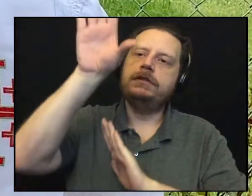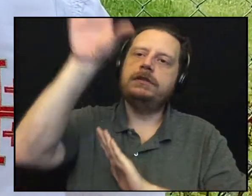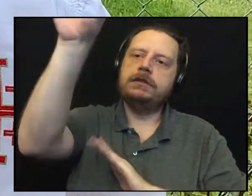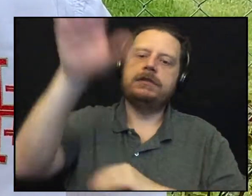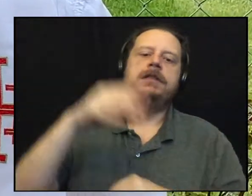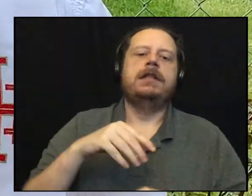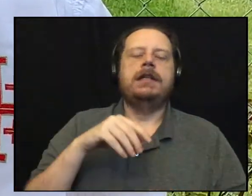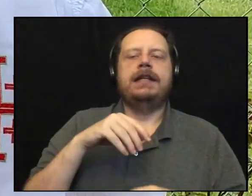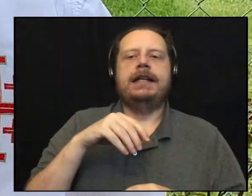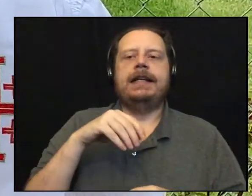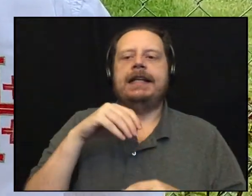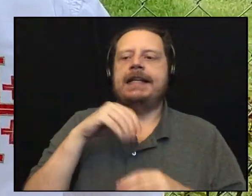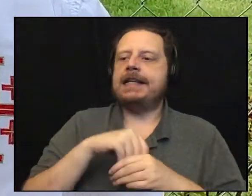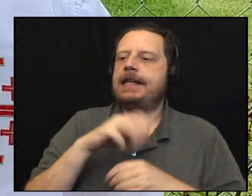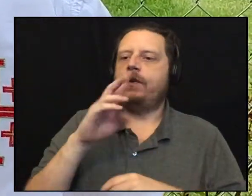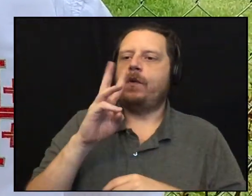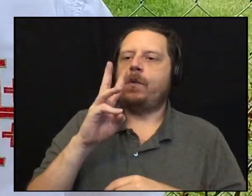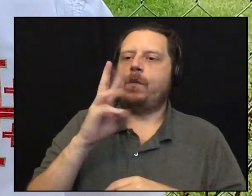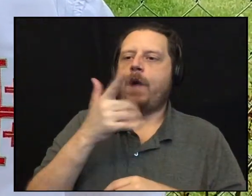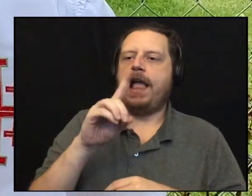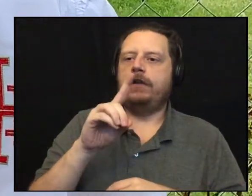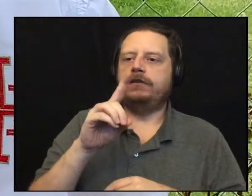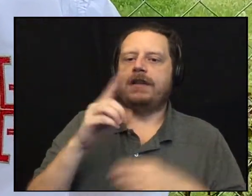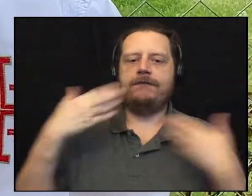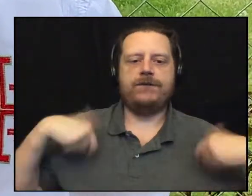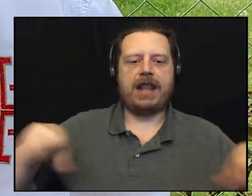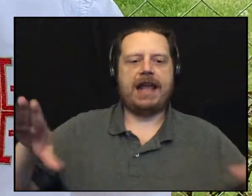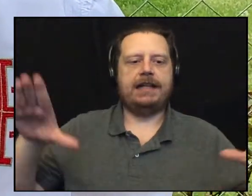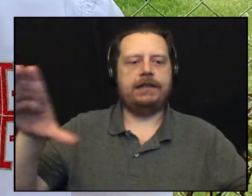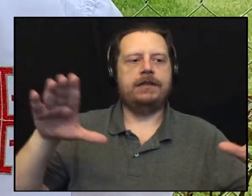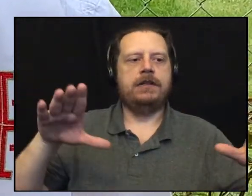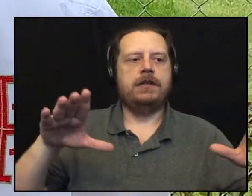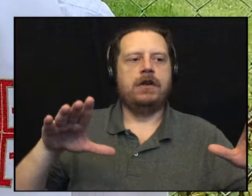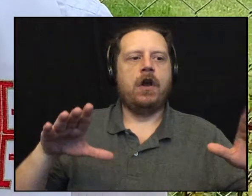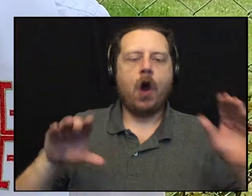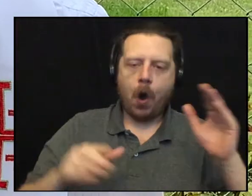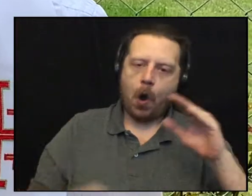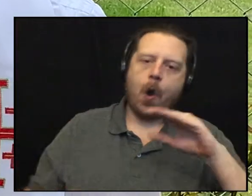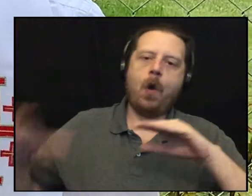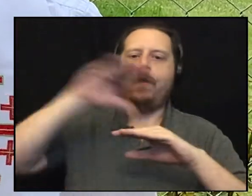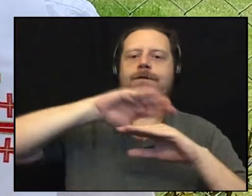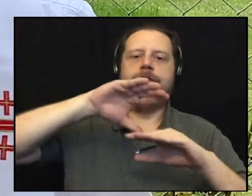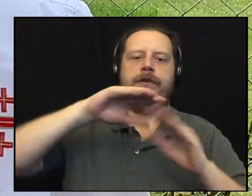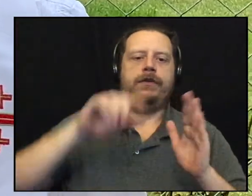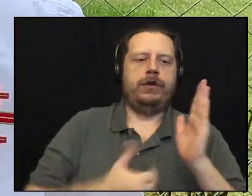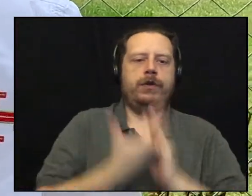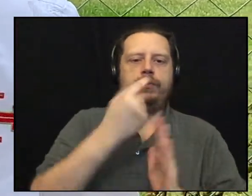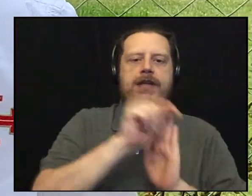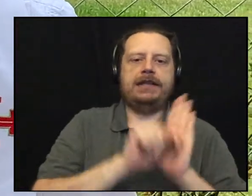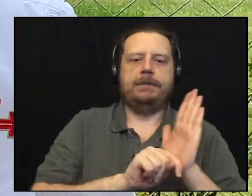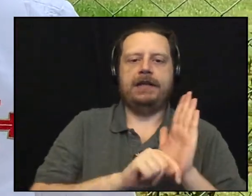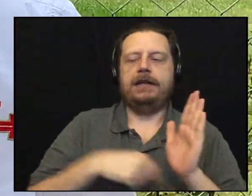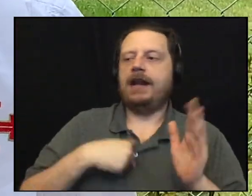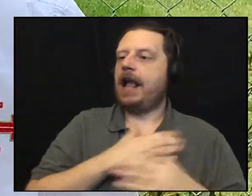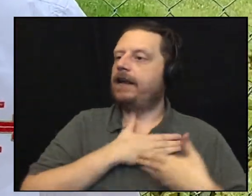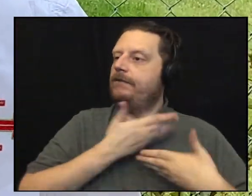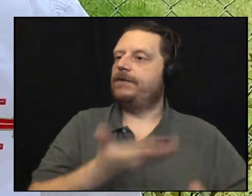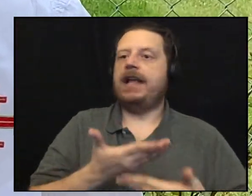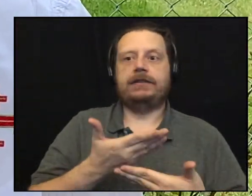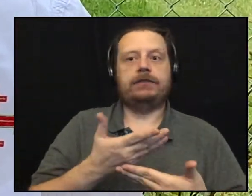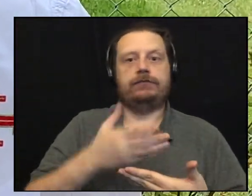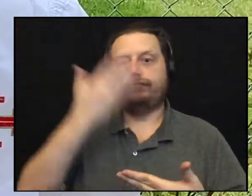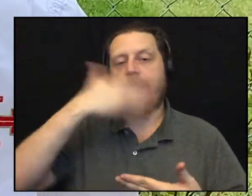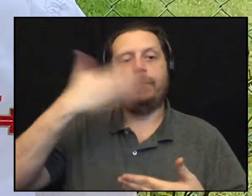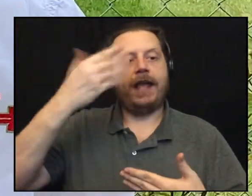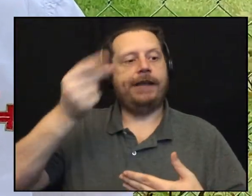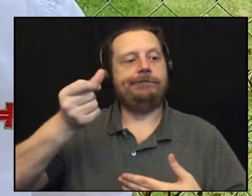in wild flight above the rest of the New Testament. And I'll confess right up front that I've struggled for many years